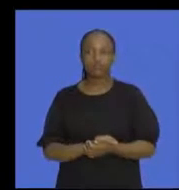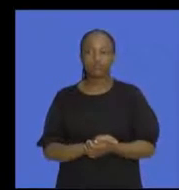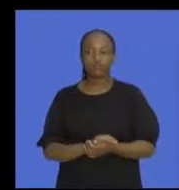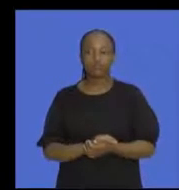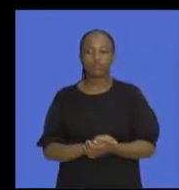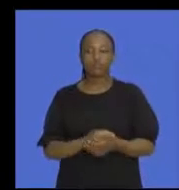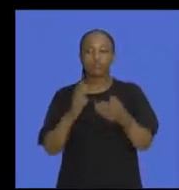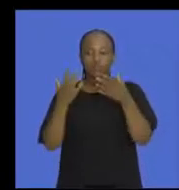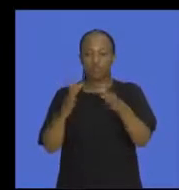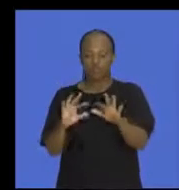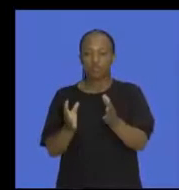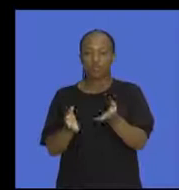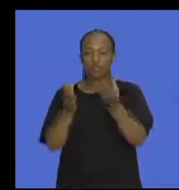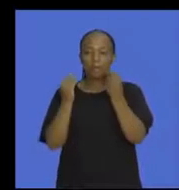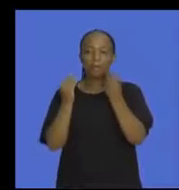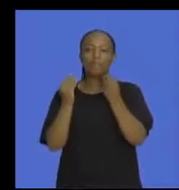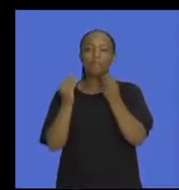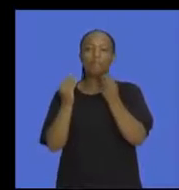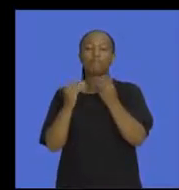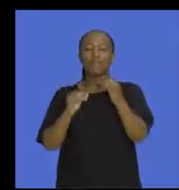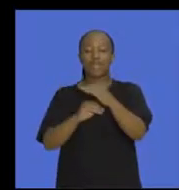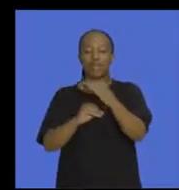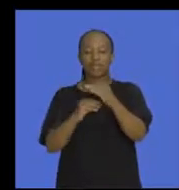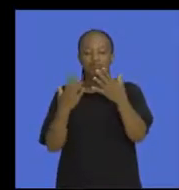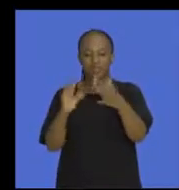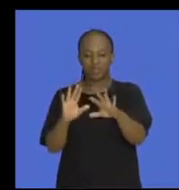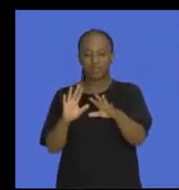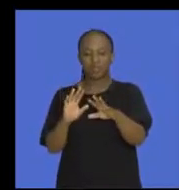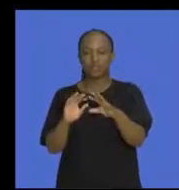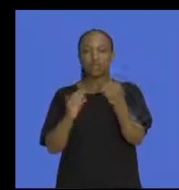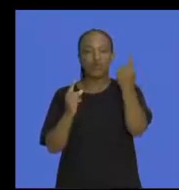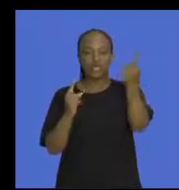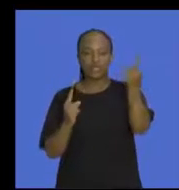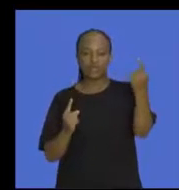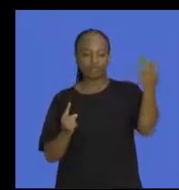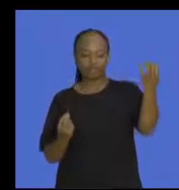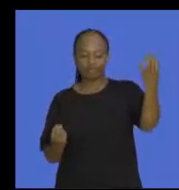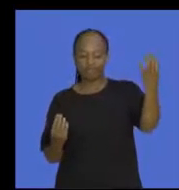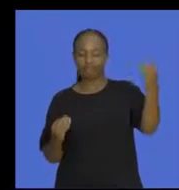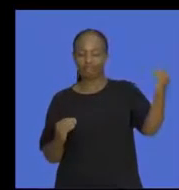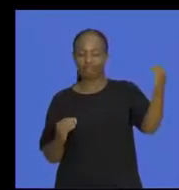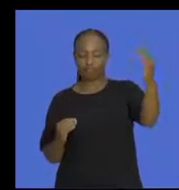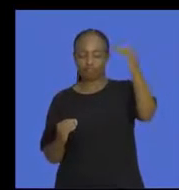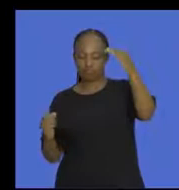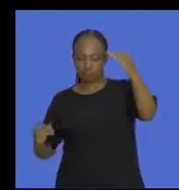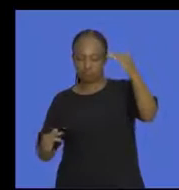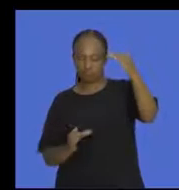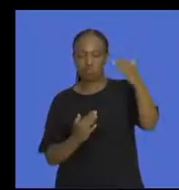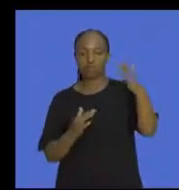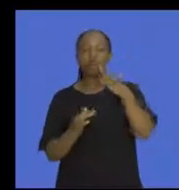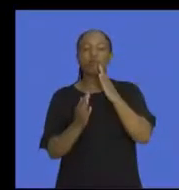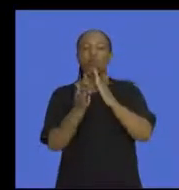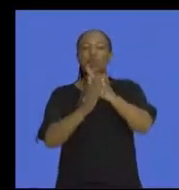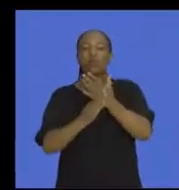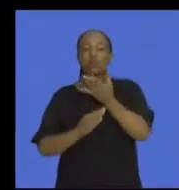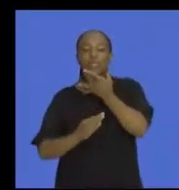okay? So we've also managed to measure the current, okay, from that goes through each one of those versus the main current that